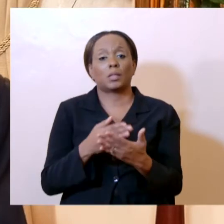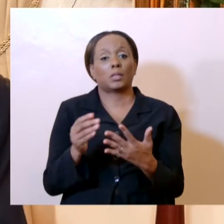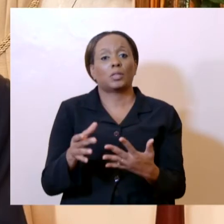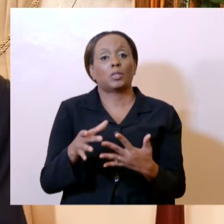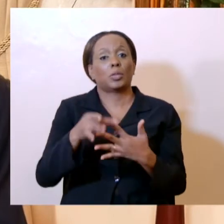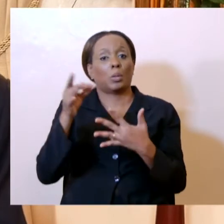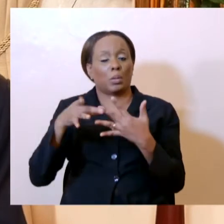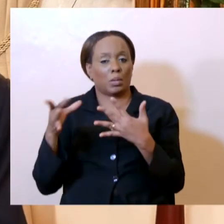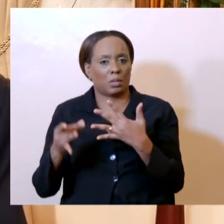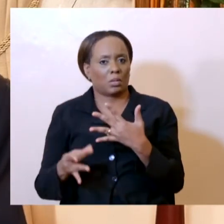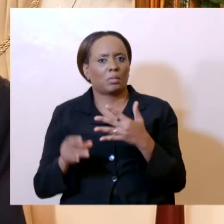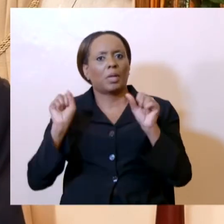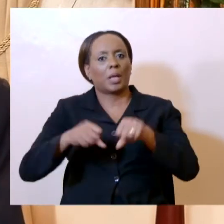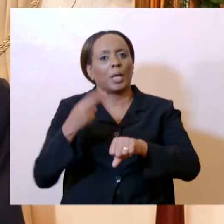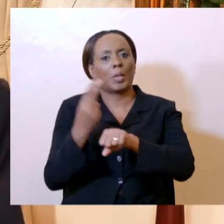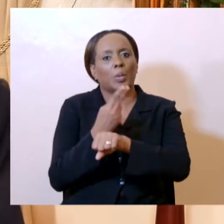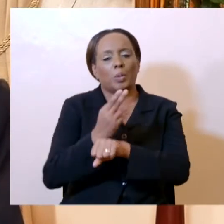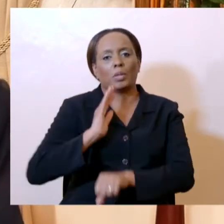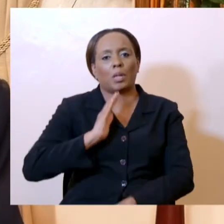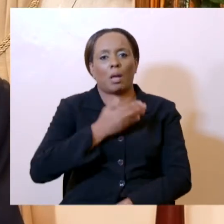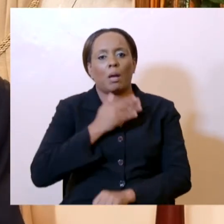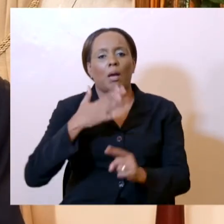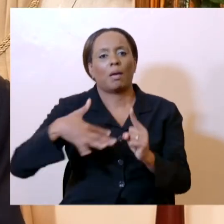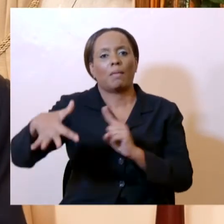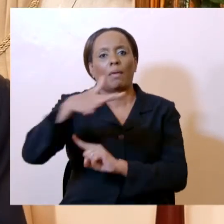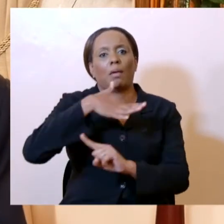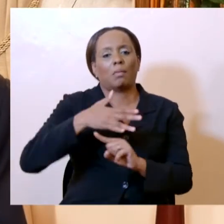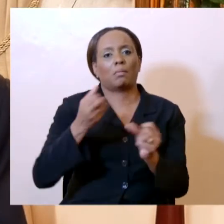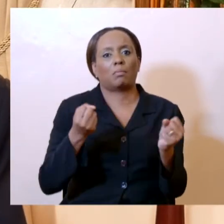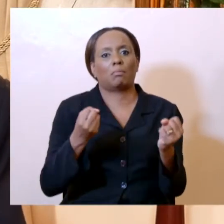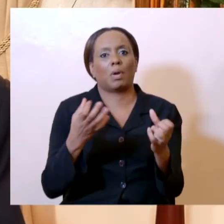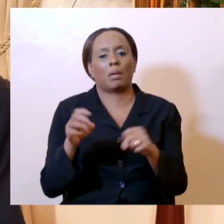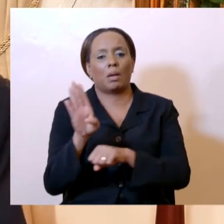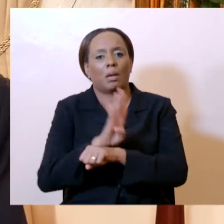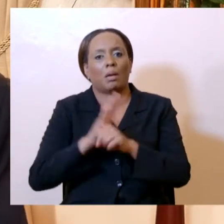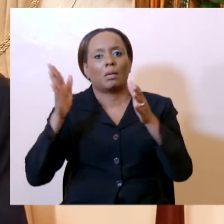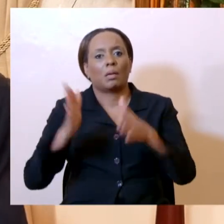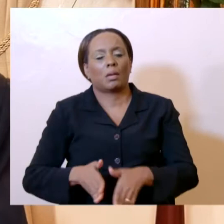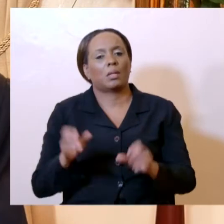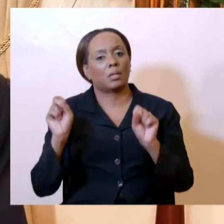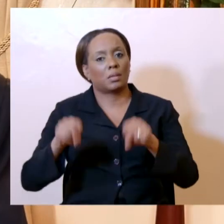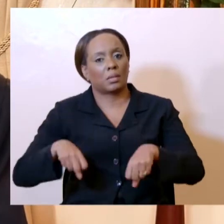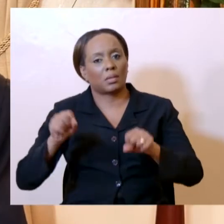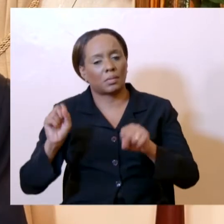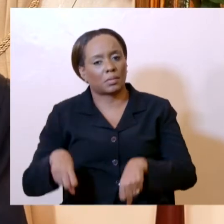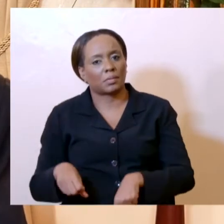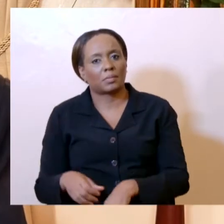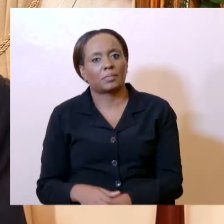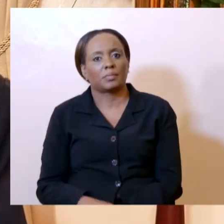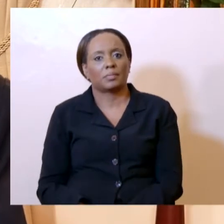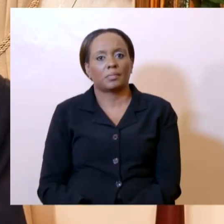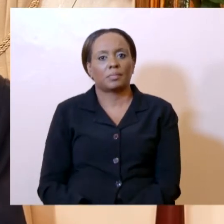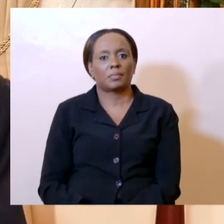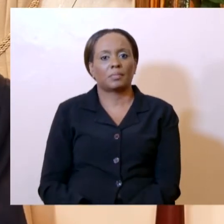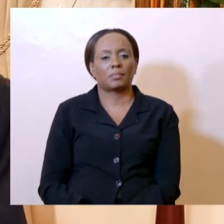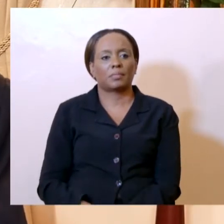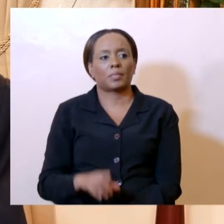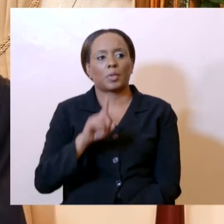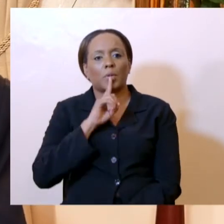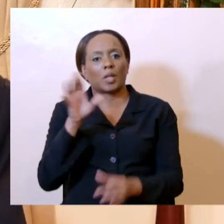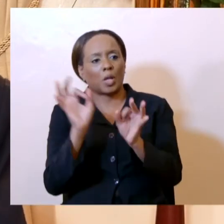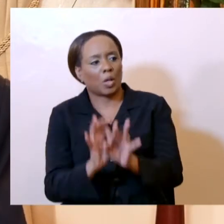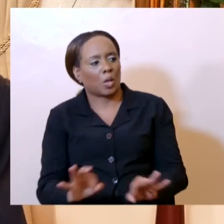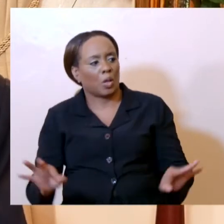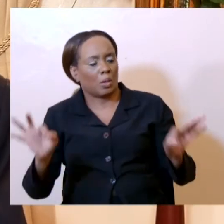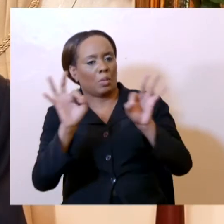we can use in our environment and get it out to as many Barbadians as possible. So this is a critical aspect